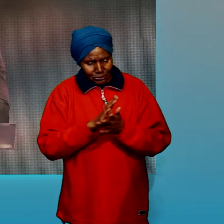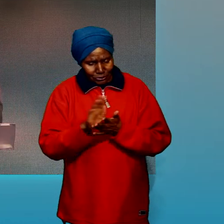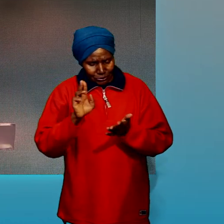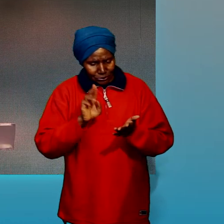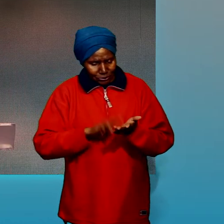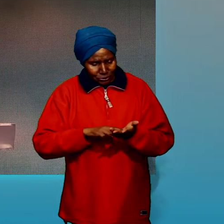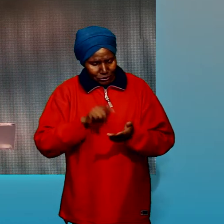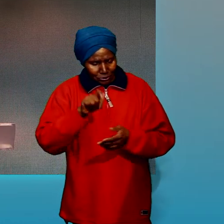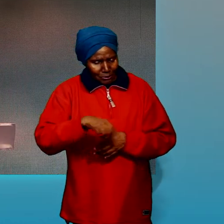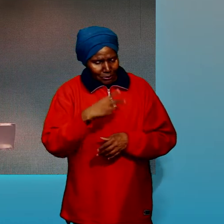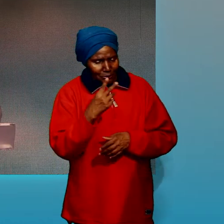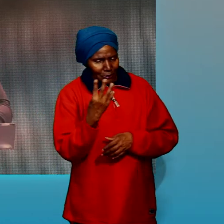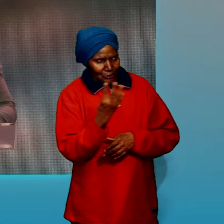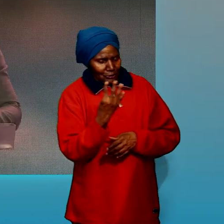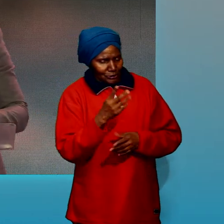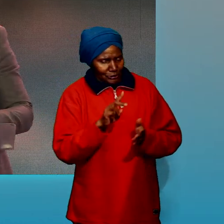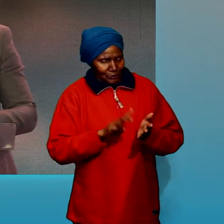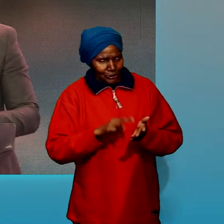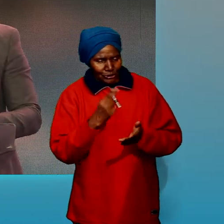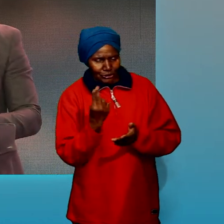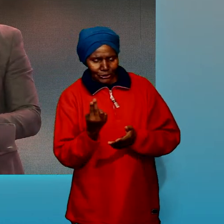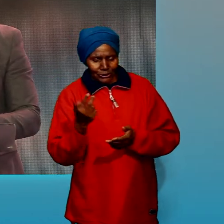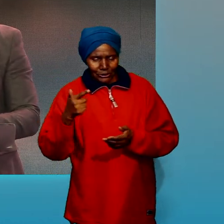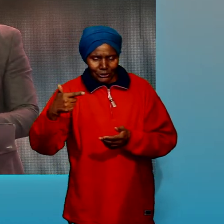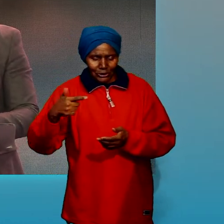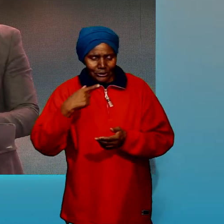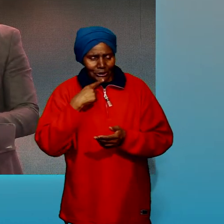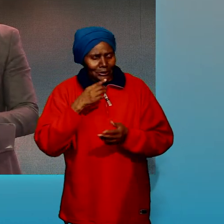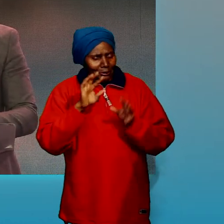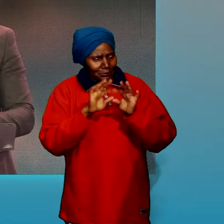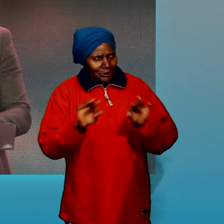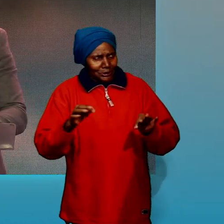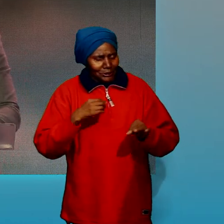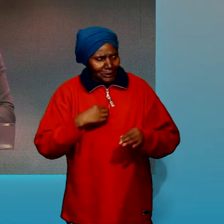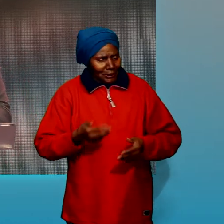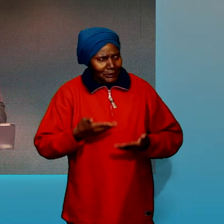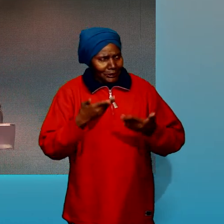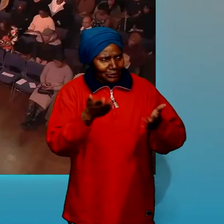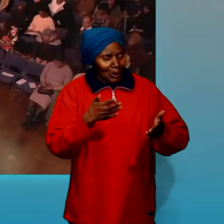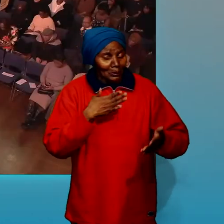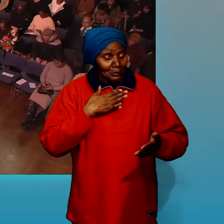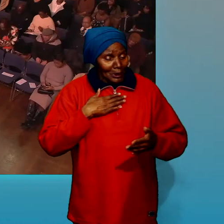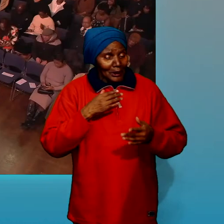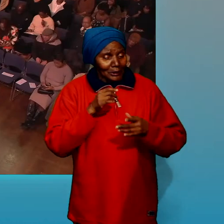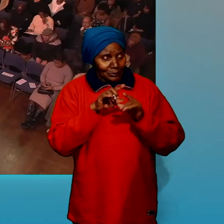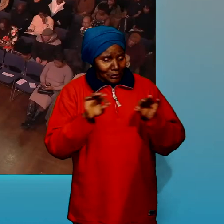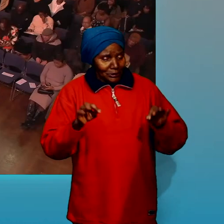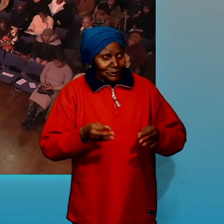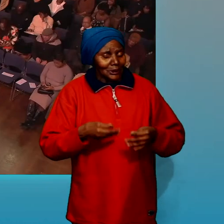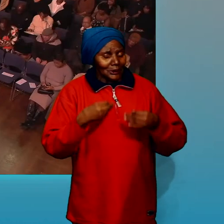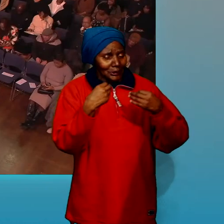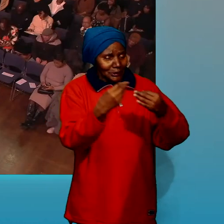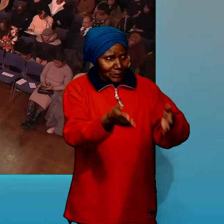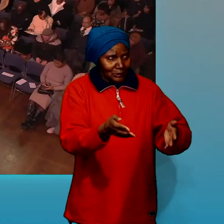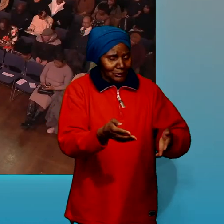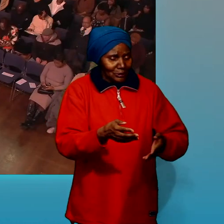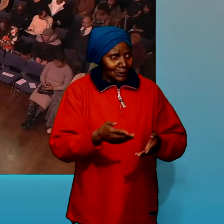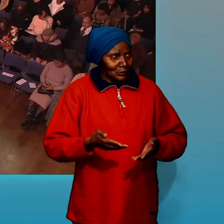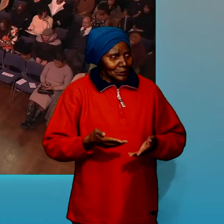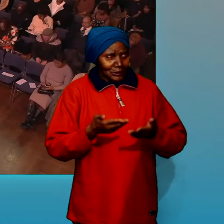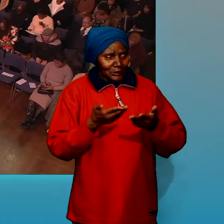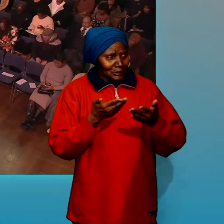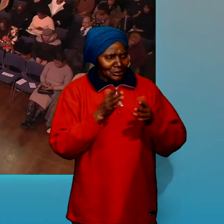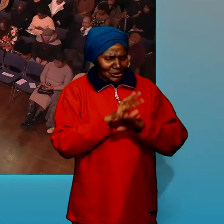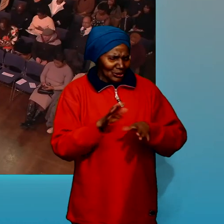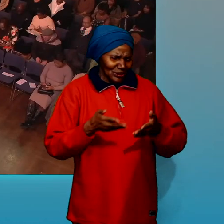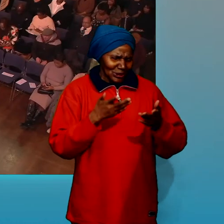27, where he declares, "Peace I leave with you. My peace I leave with you. I do not give to you